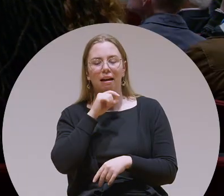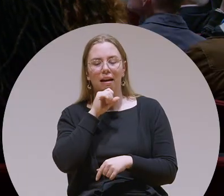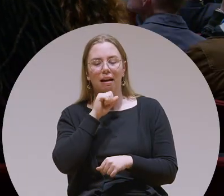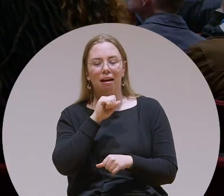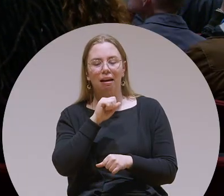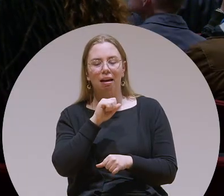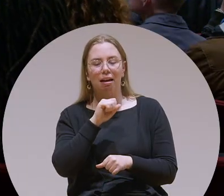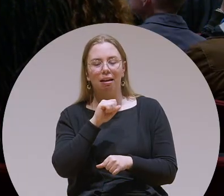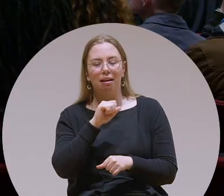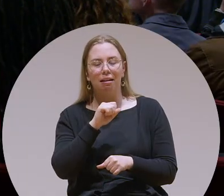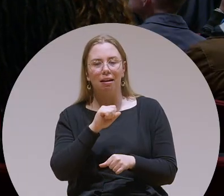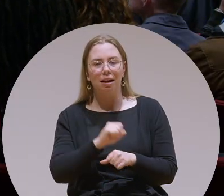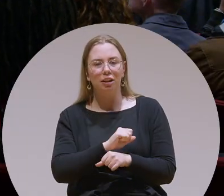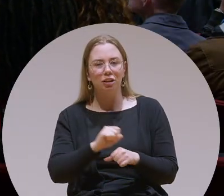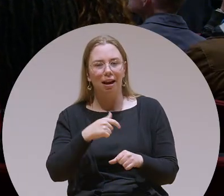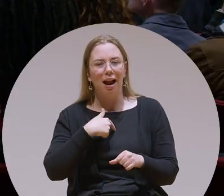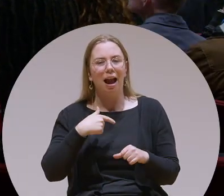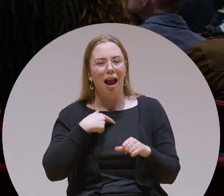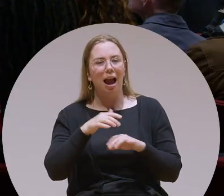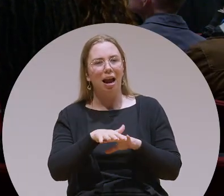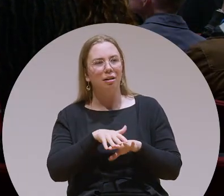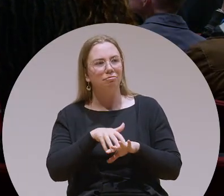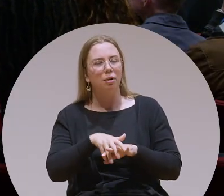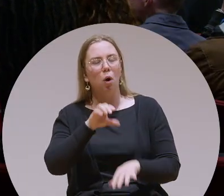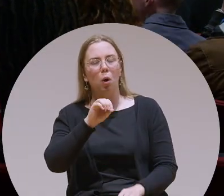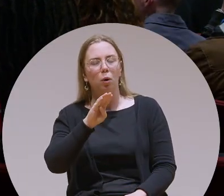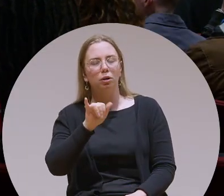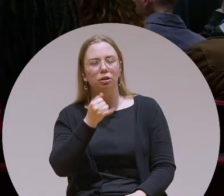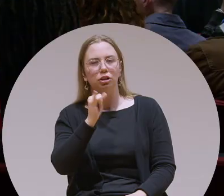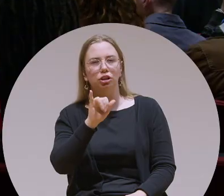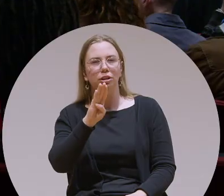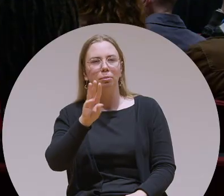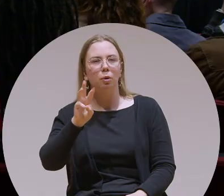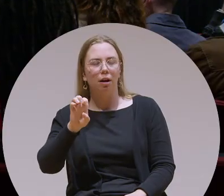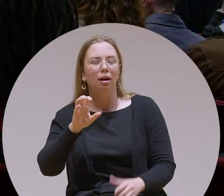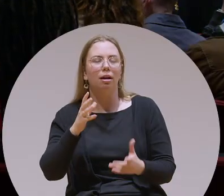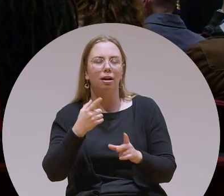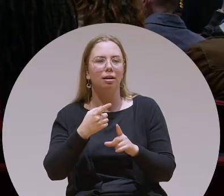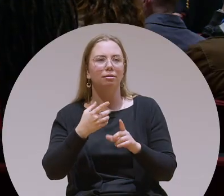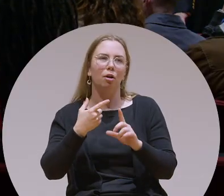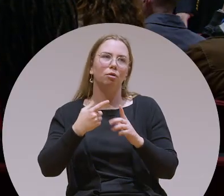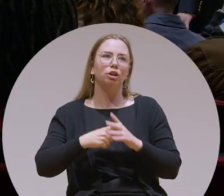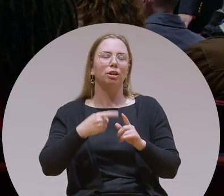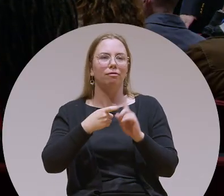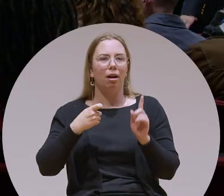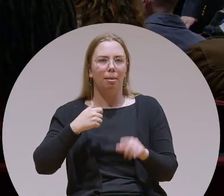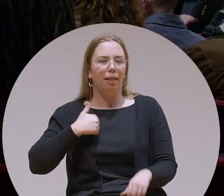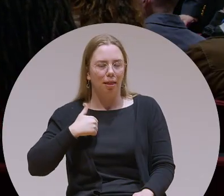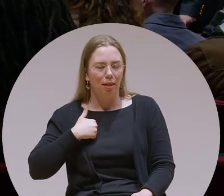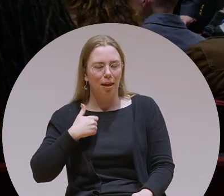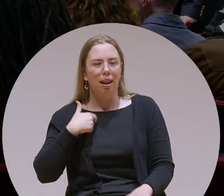Little Shell, originally from Montana. I appreciate your inclusion of the New Guinea